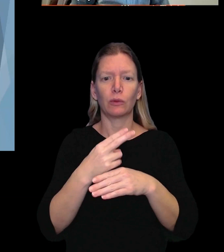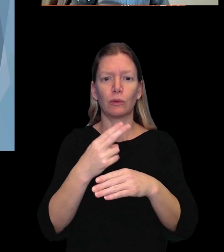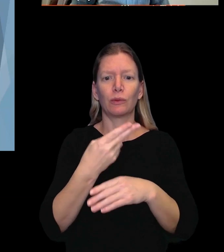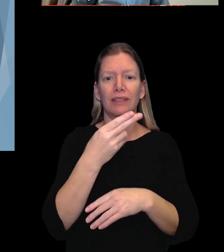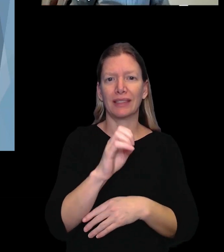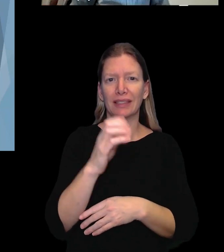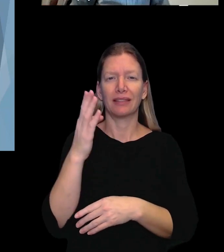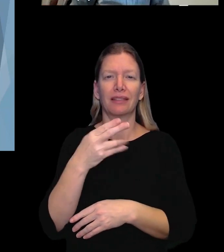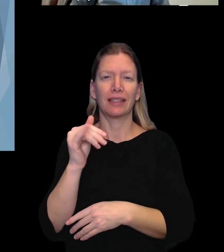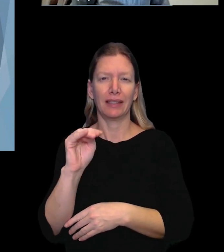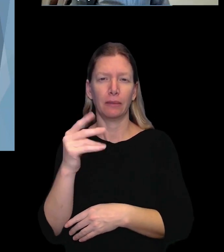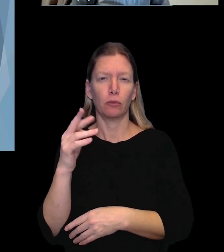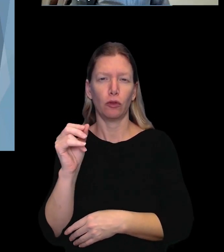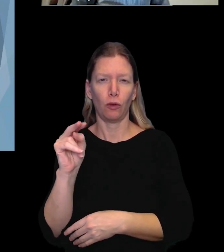beard,